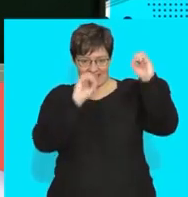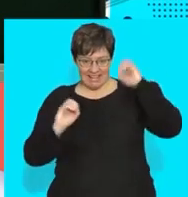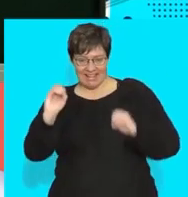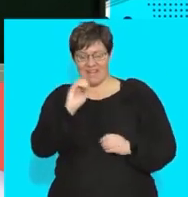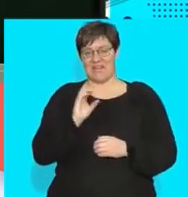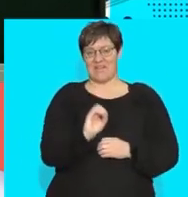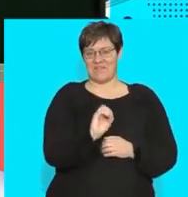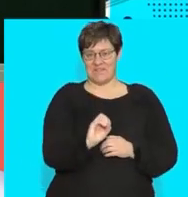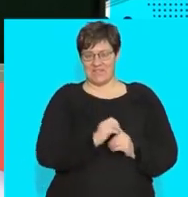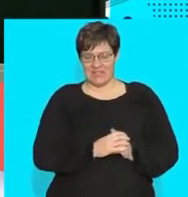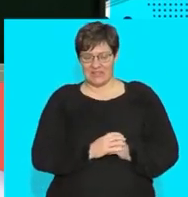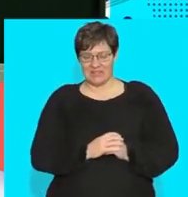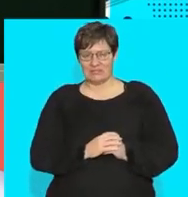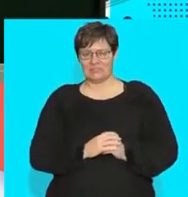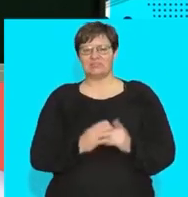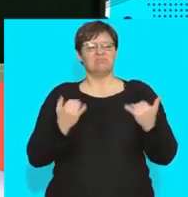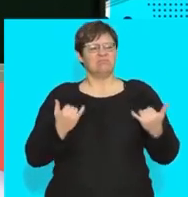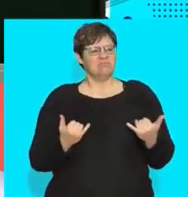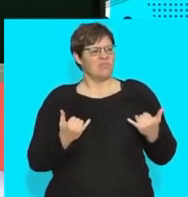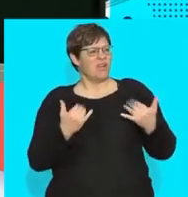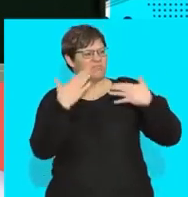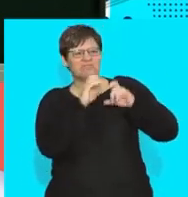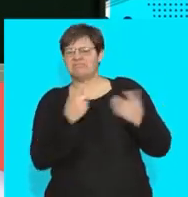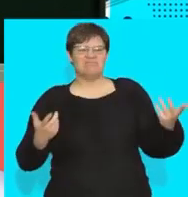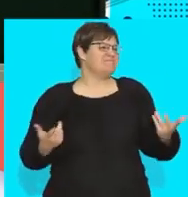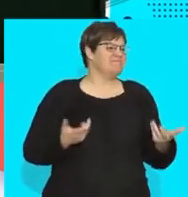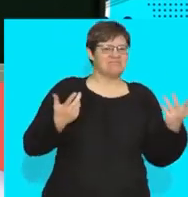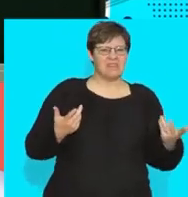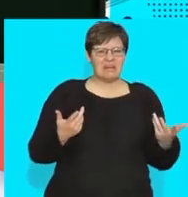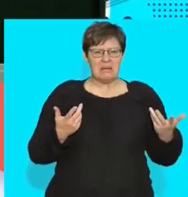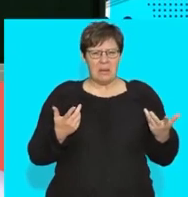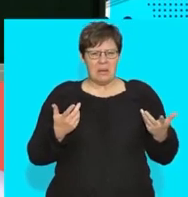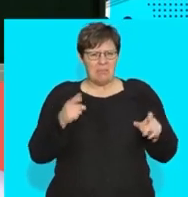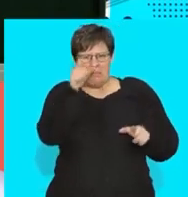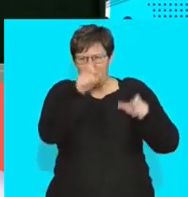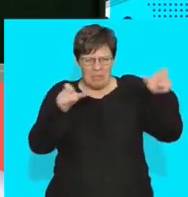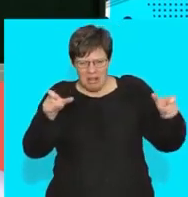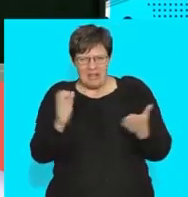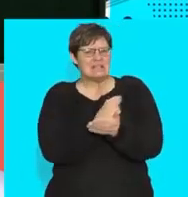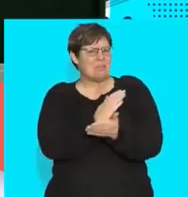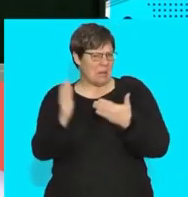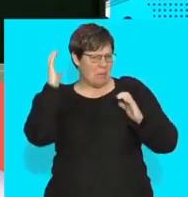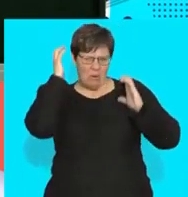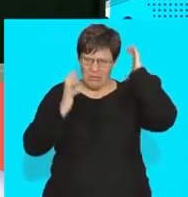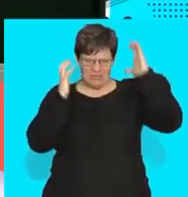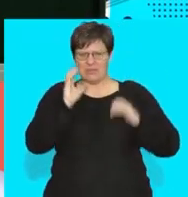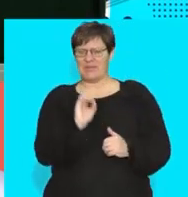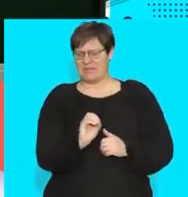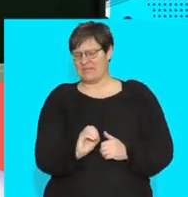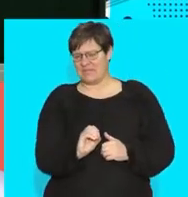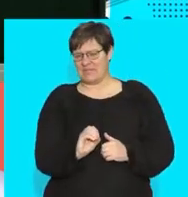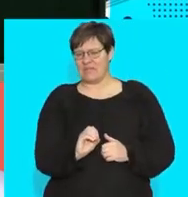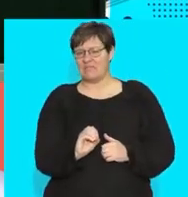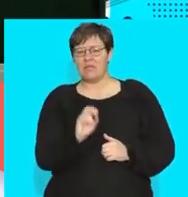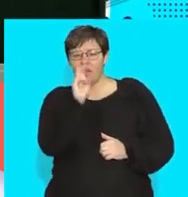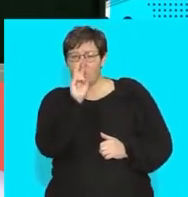these cells. And today we're looking at I find it sometimes a confusing, part of the work.